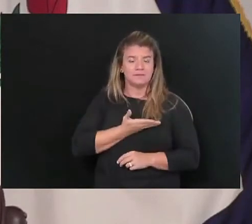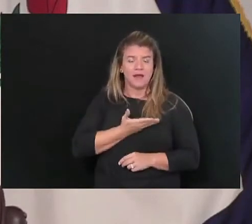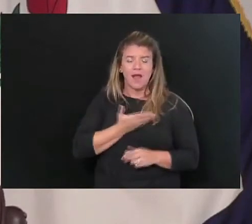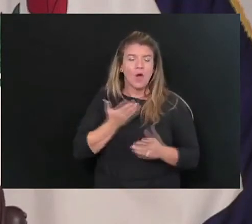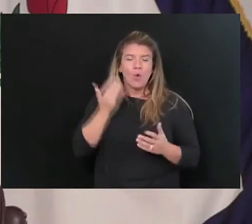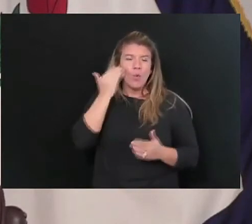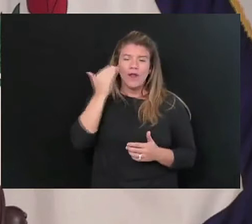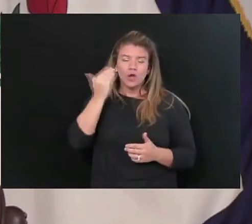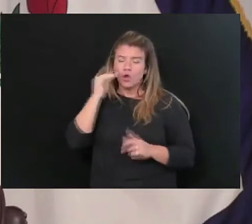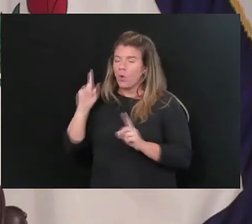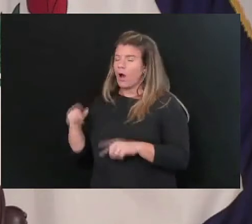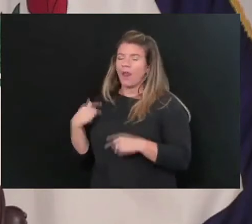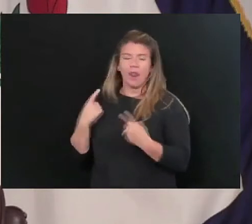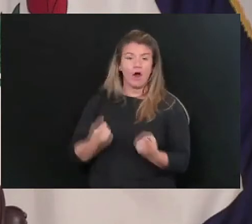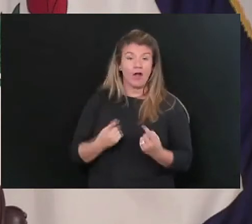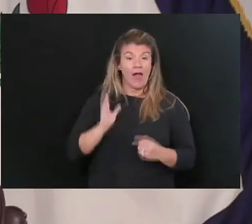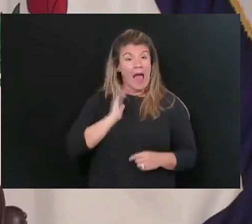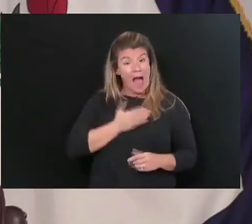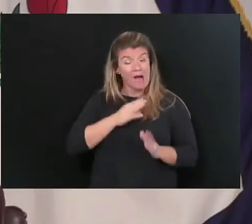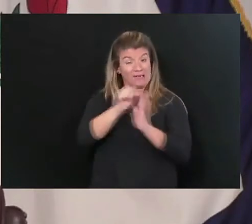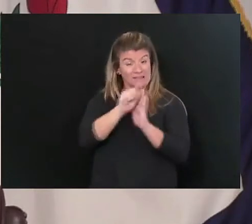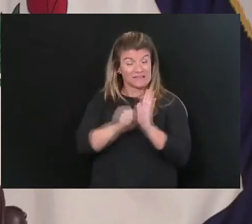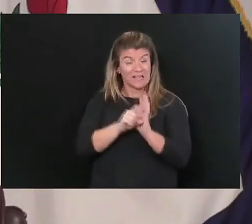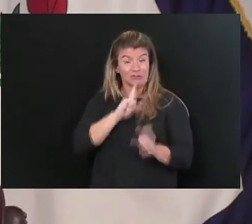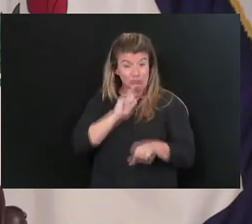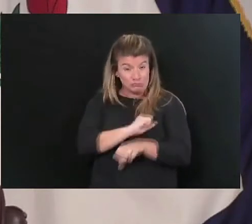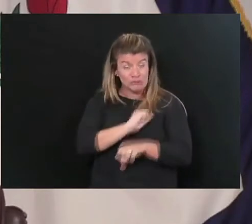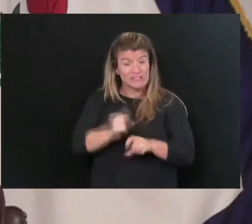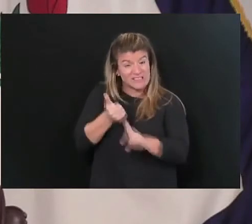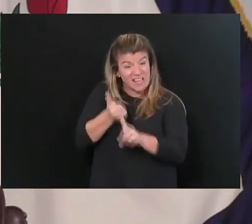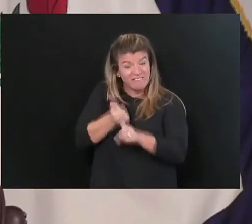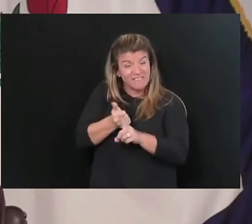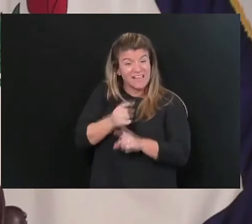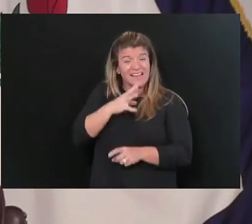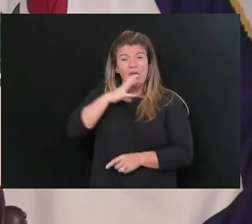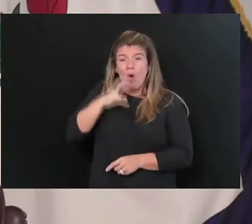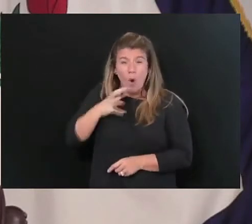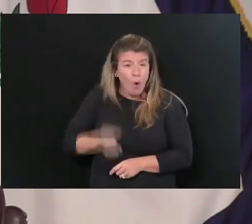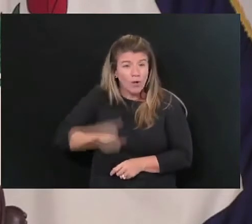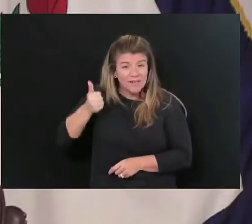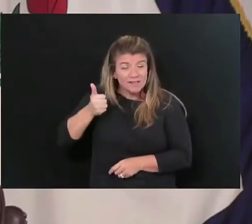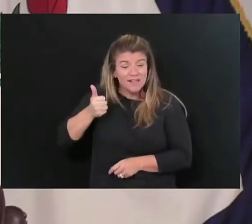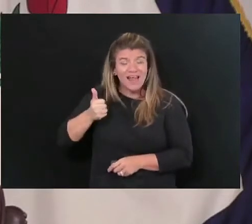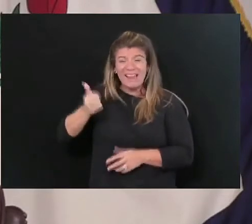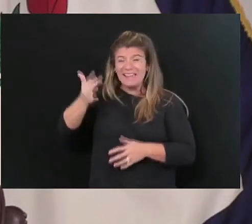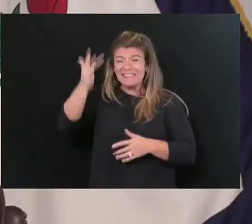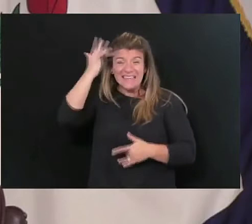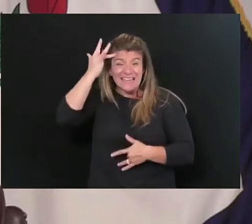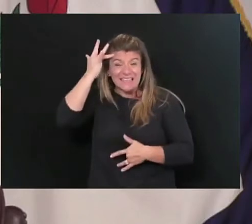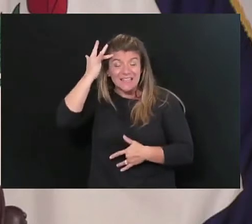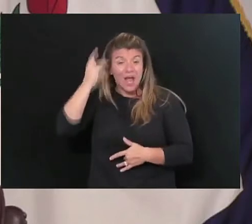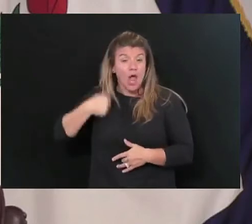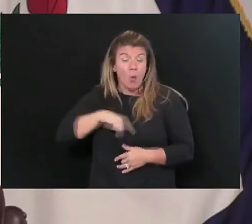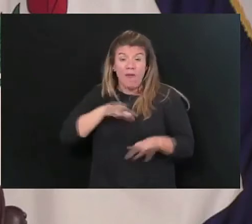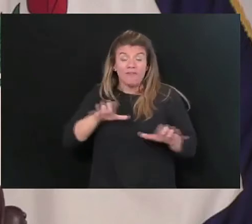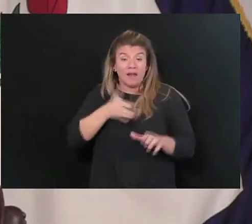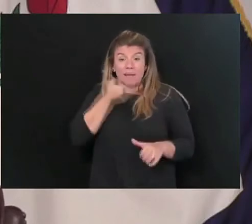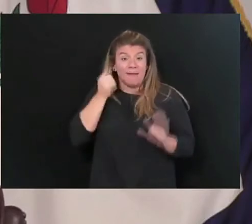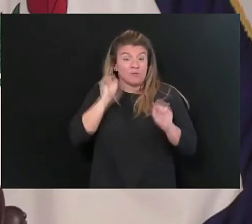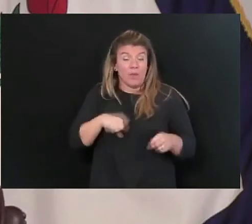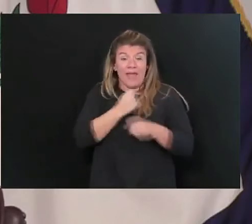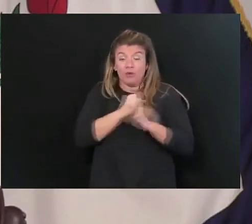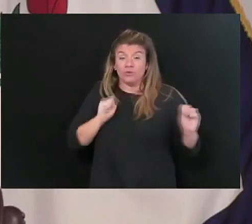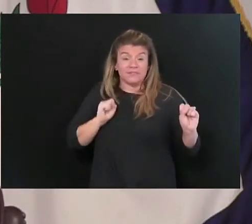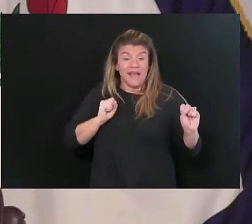along we're the oldest state, we're the sickest state. We've protected us as best we possibly could in every